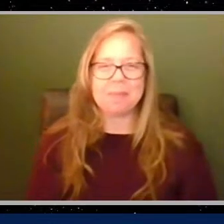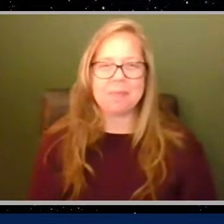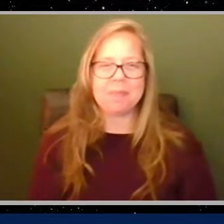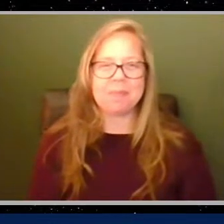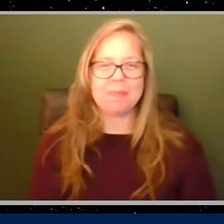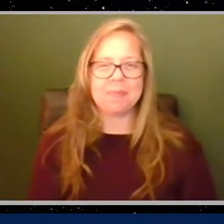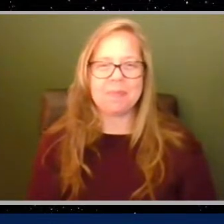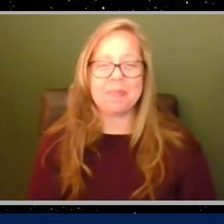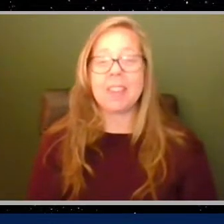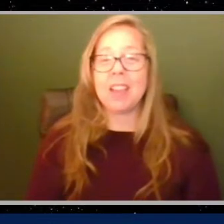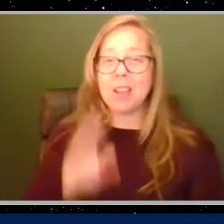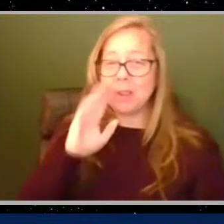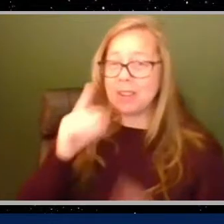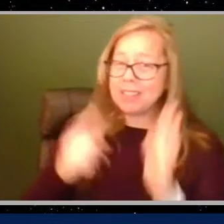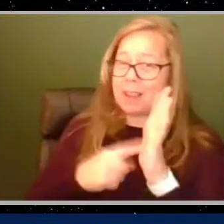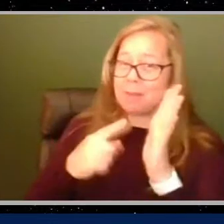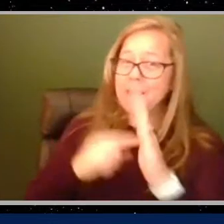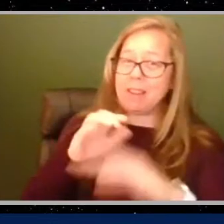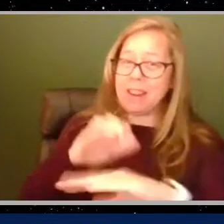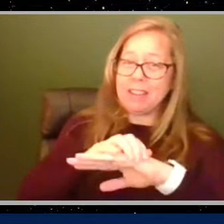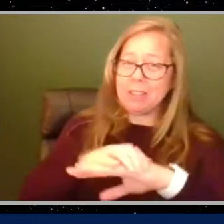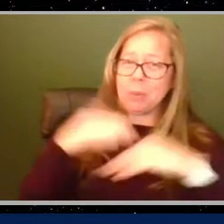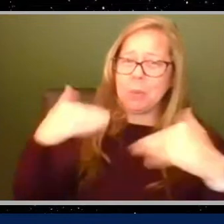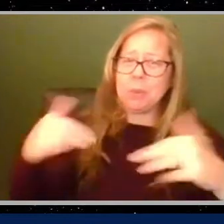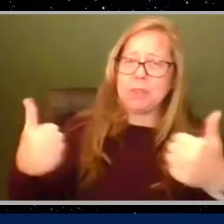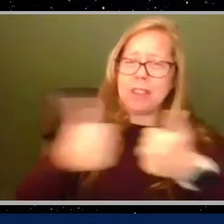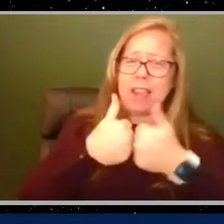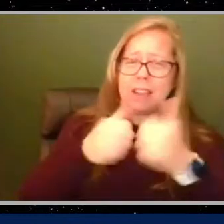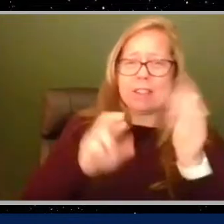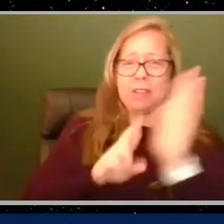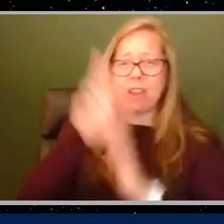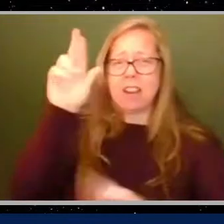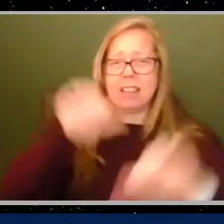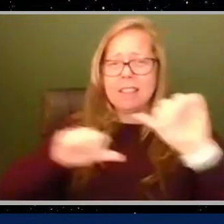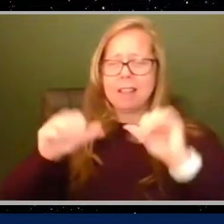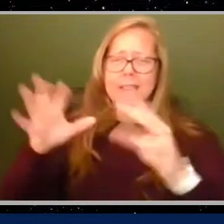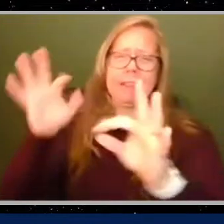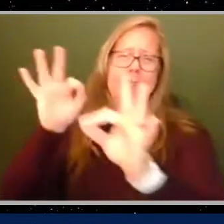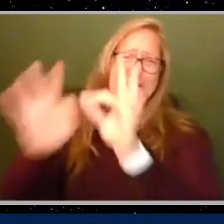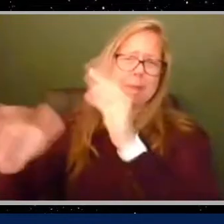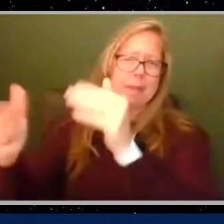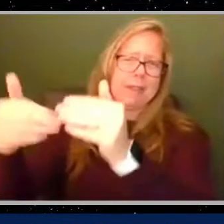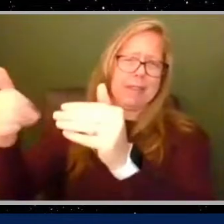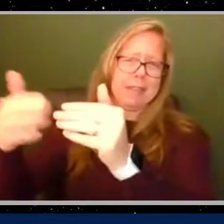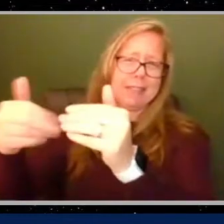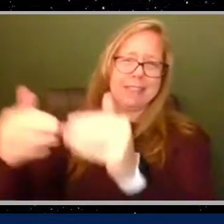Sometimes Oh. English is harder than rocket science. Yeah, Agreed. yeah, that is very true. It's true.